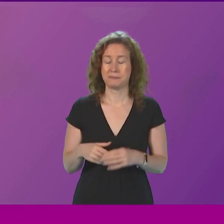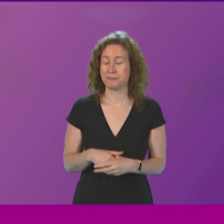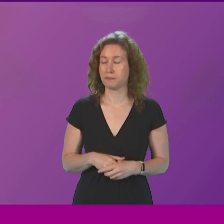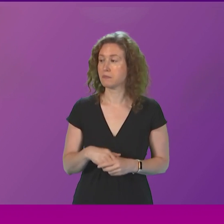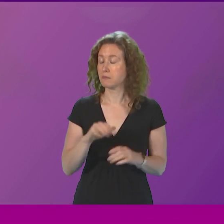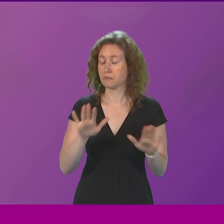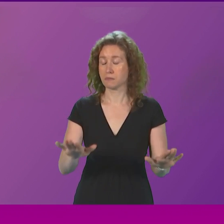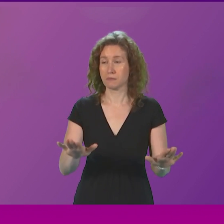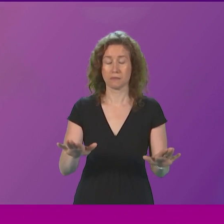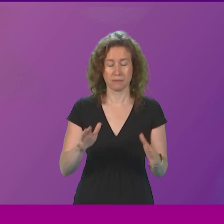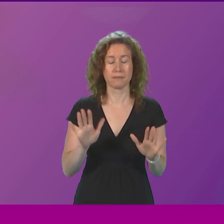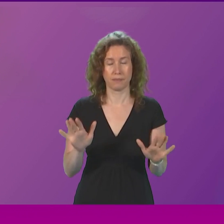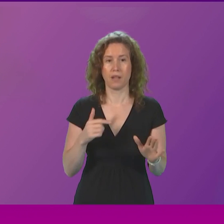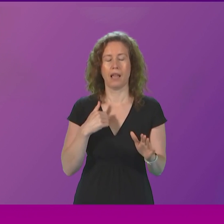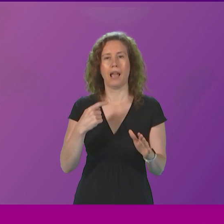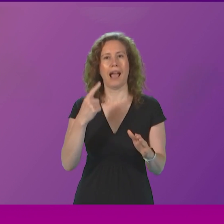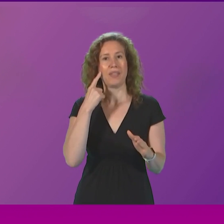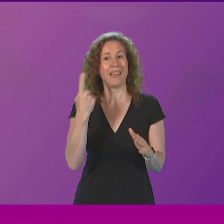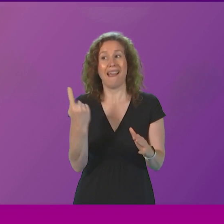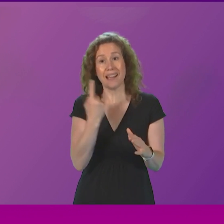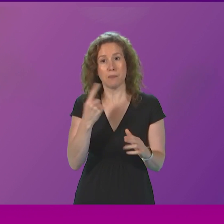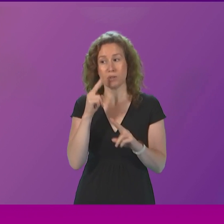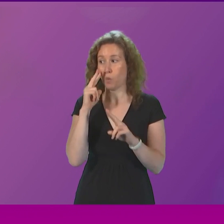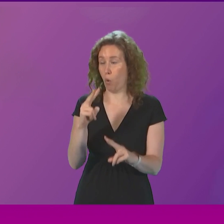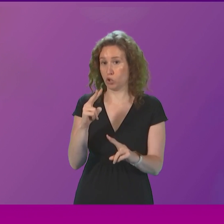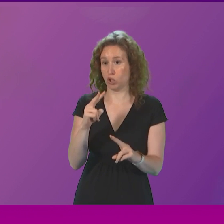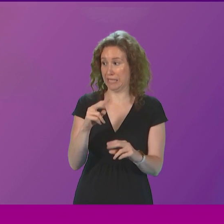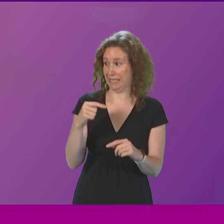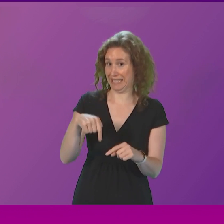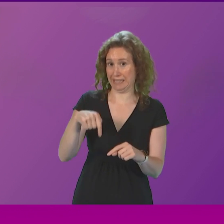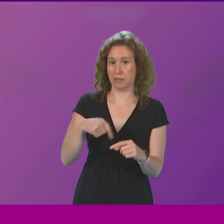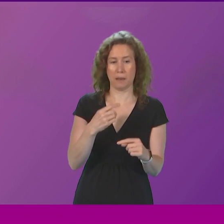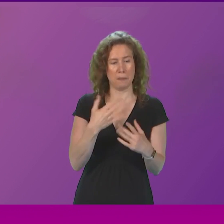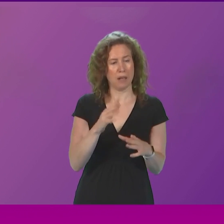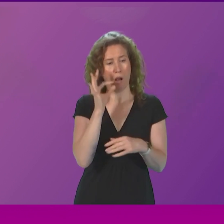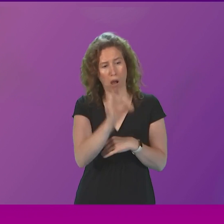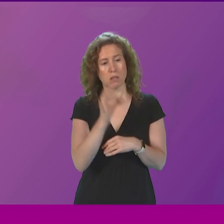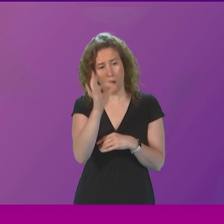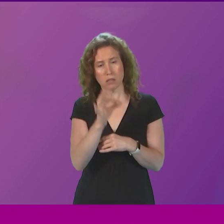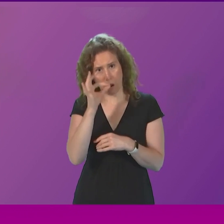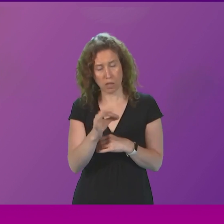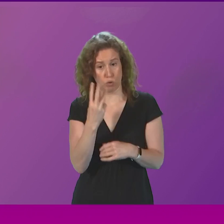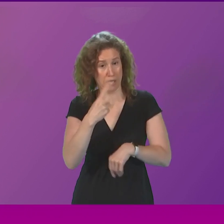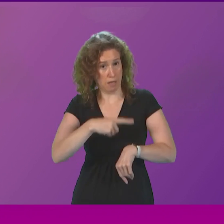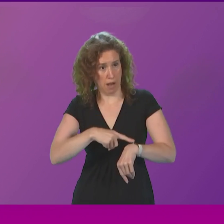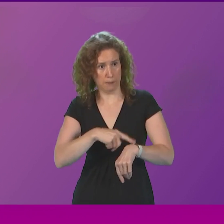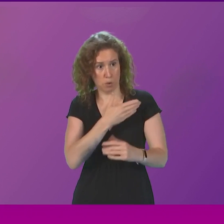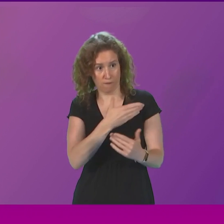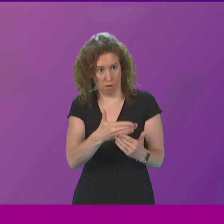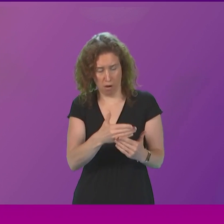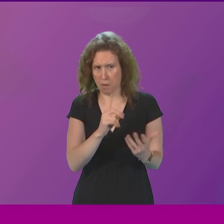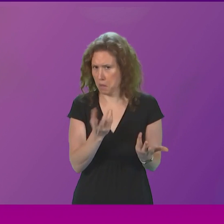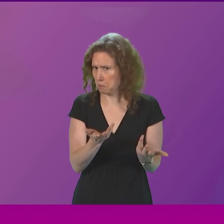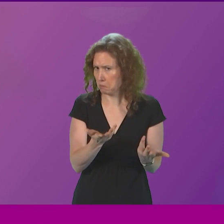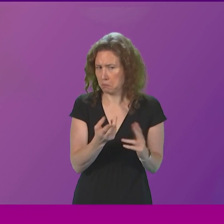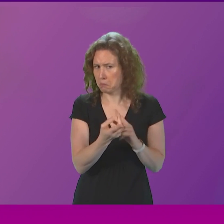I think, thank you. I think anyone viewing the three attempted answers by the First Minister there will reach the same conclusion as I have. Because